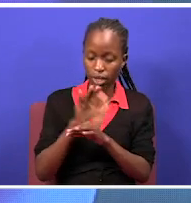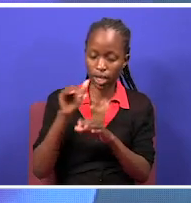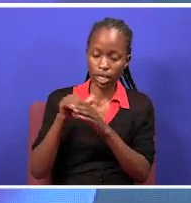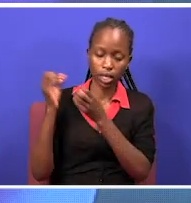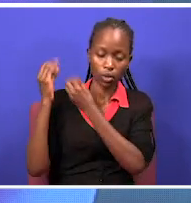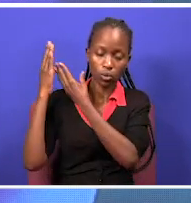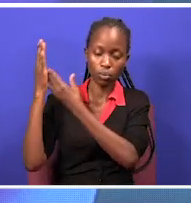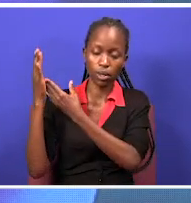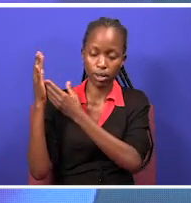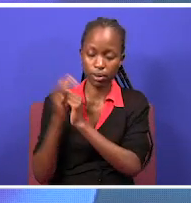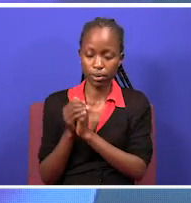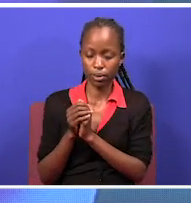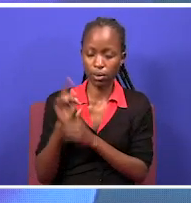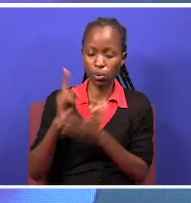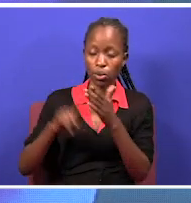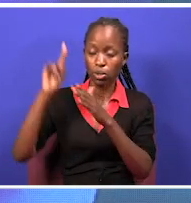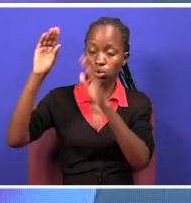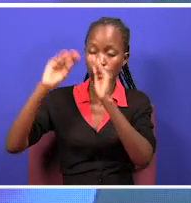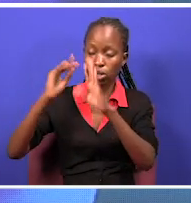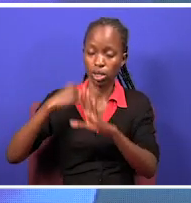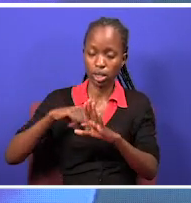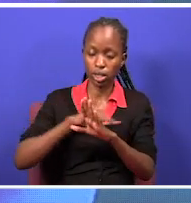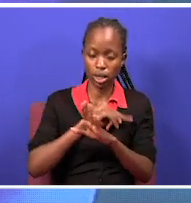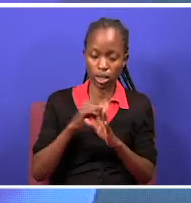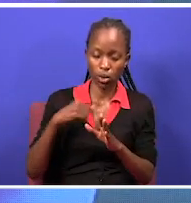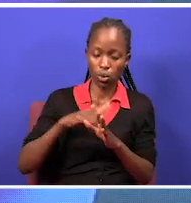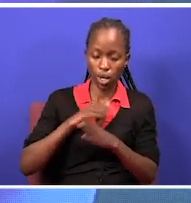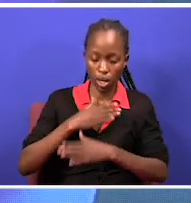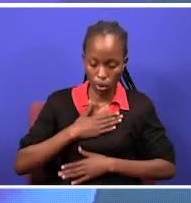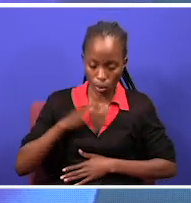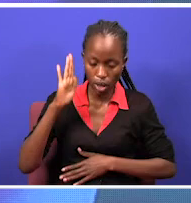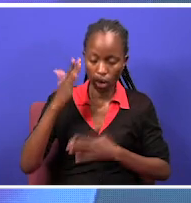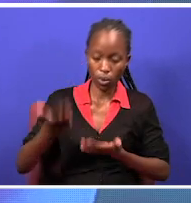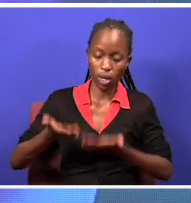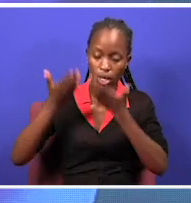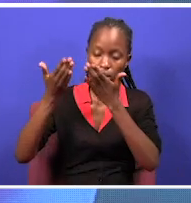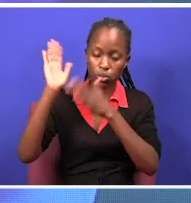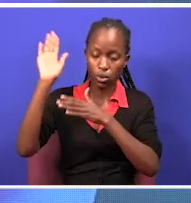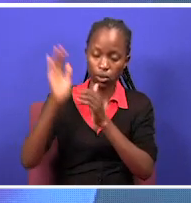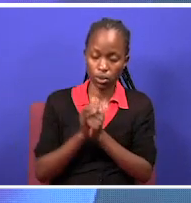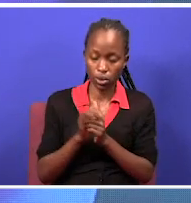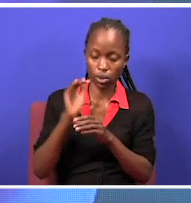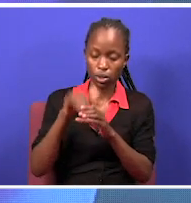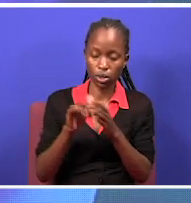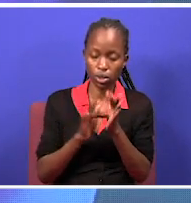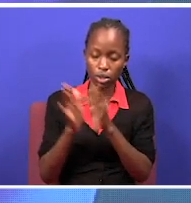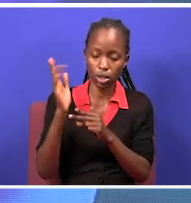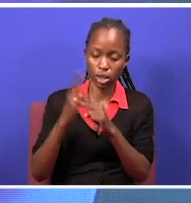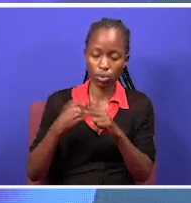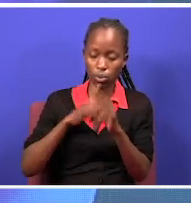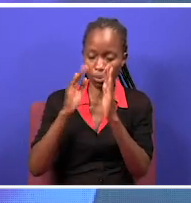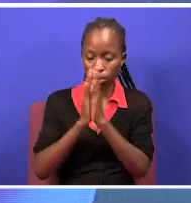observing what you teach us. We honor you, we exalt you. In Jesus' name, pray